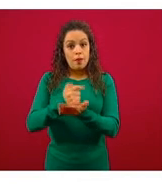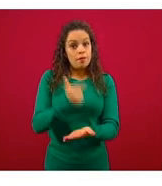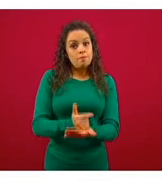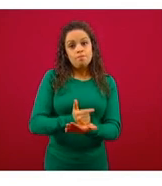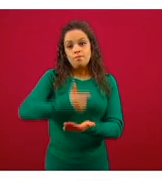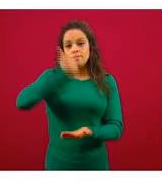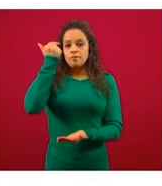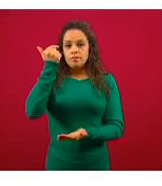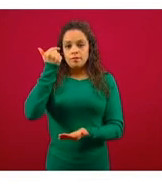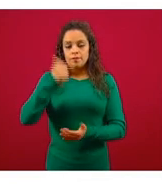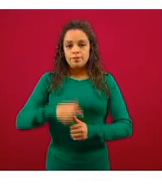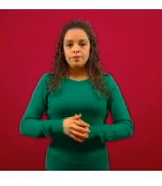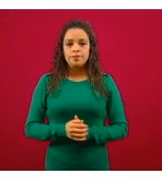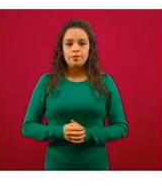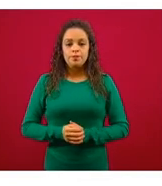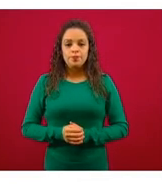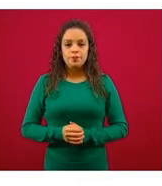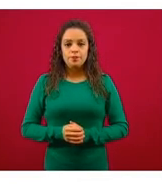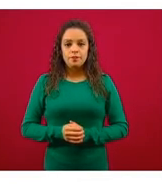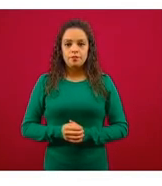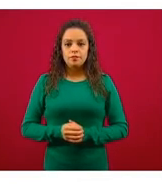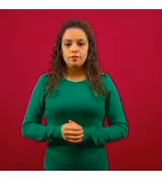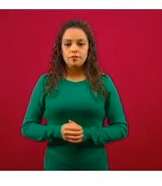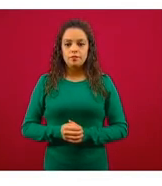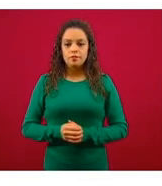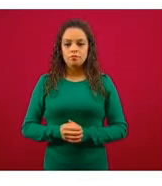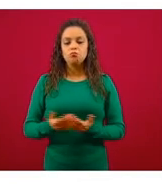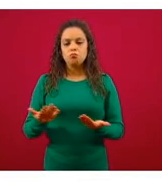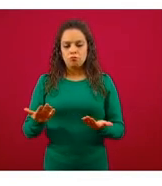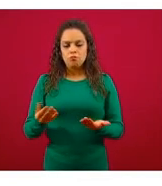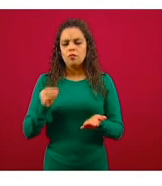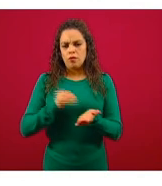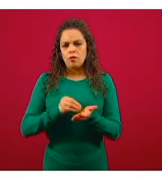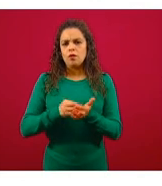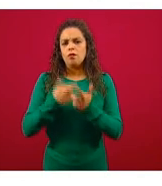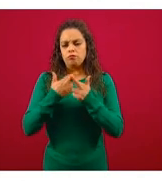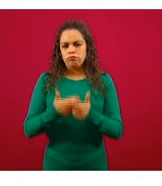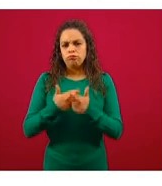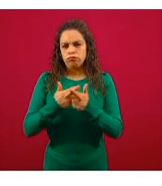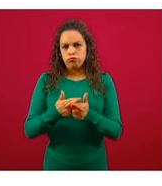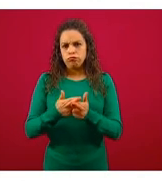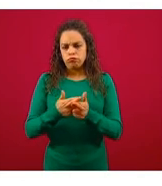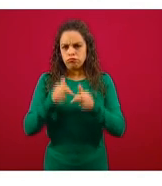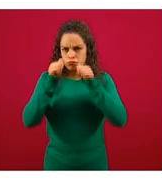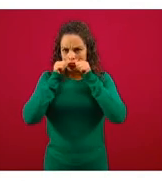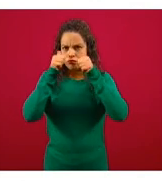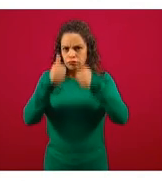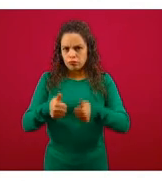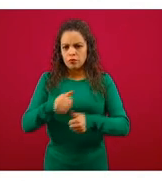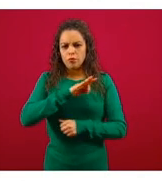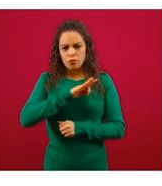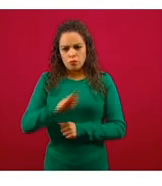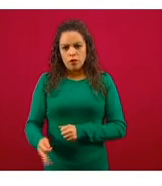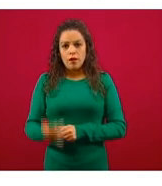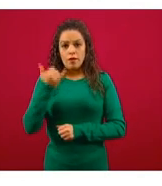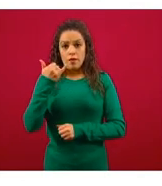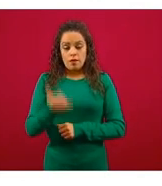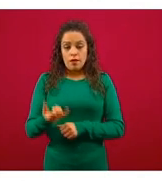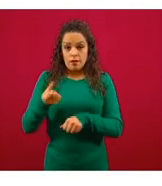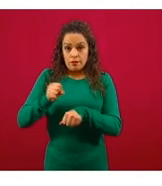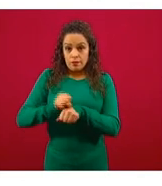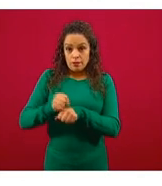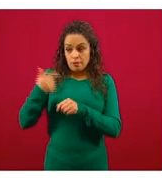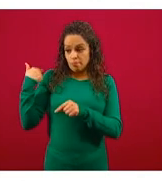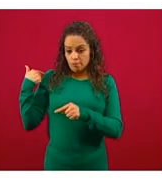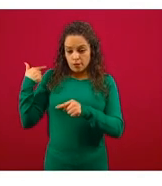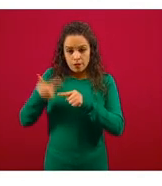focusing on one of the most concerning elements, which is the ICU infrastructure, the conclusions is that we